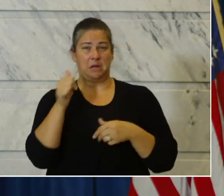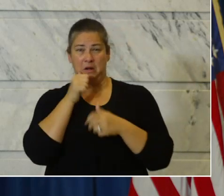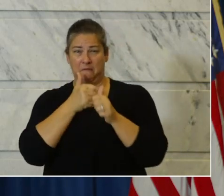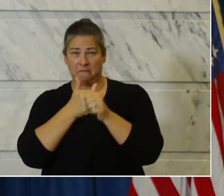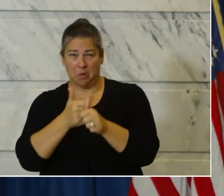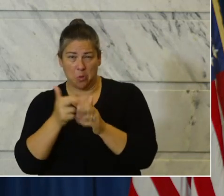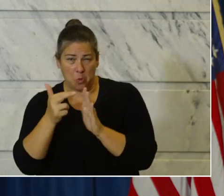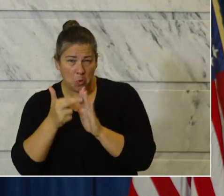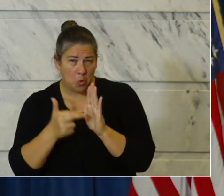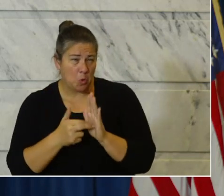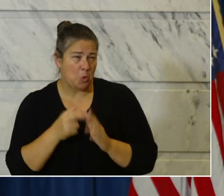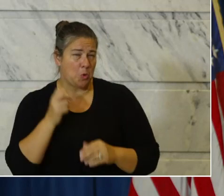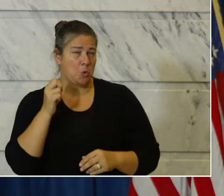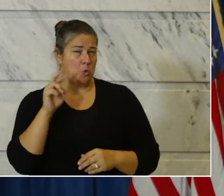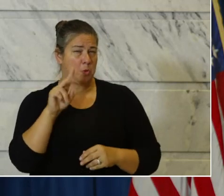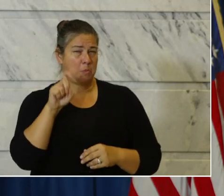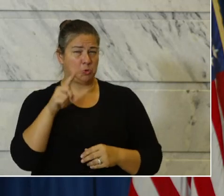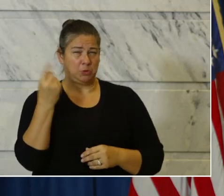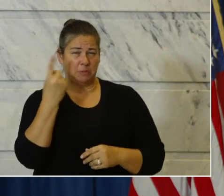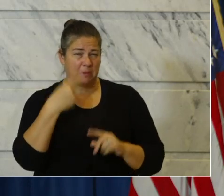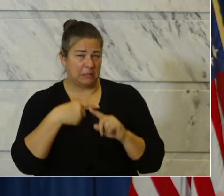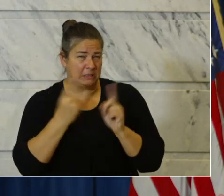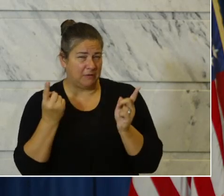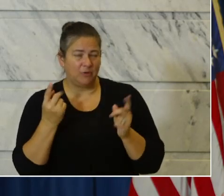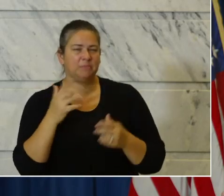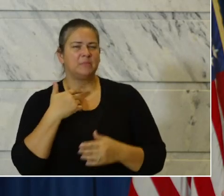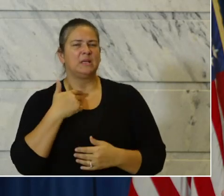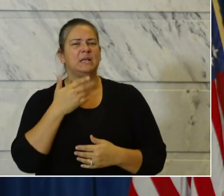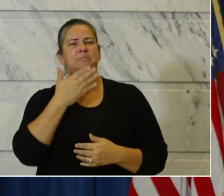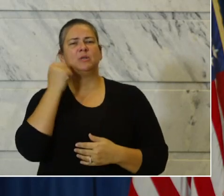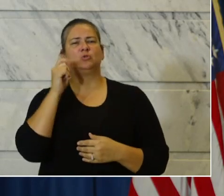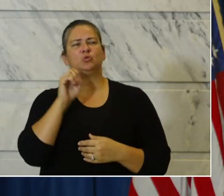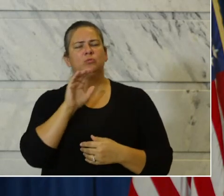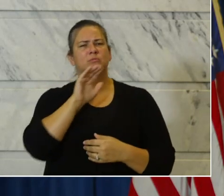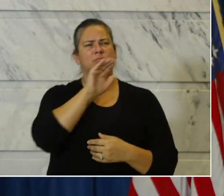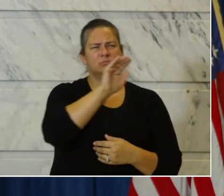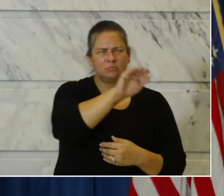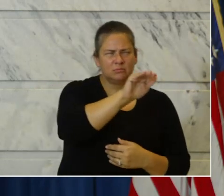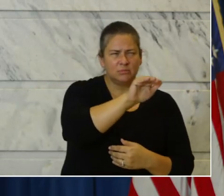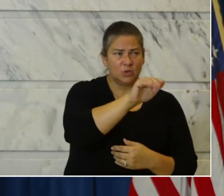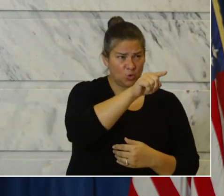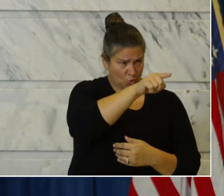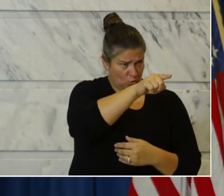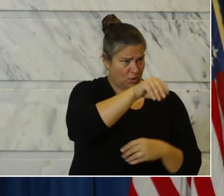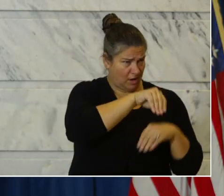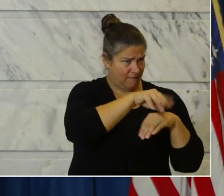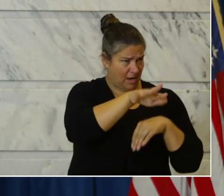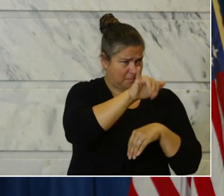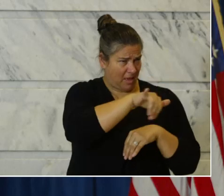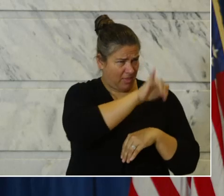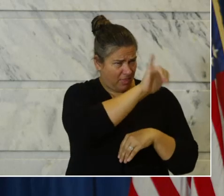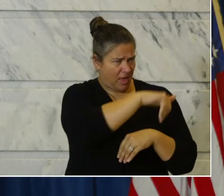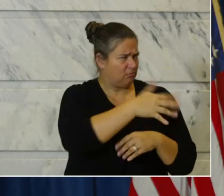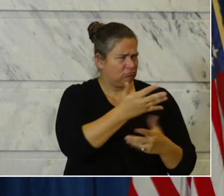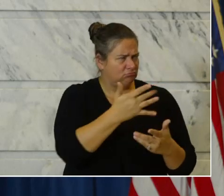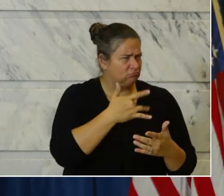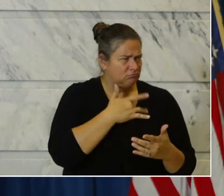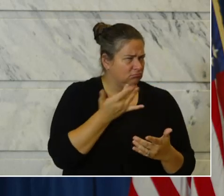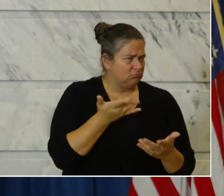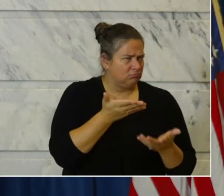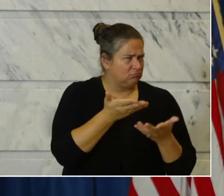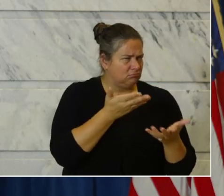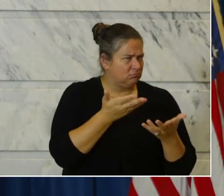or something should have been done differently, I think you've got to reach out to those that were impacted by it and talk to them, but also